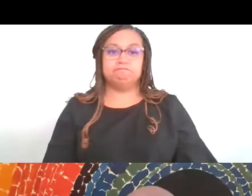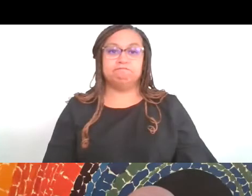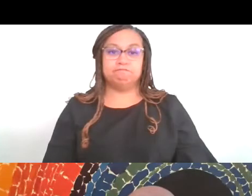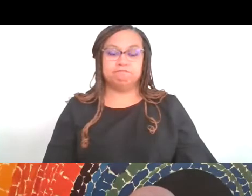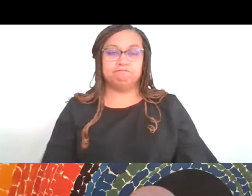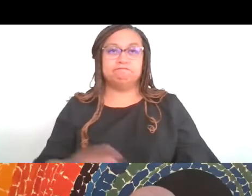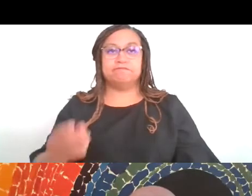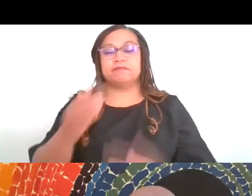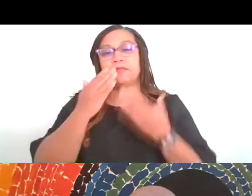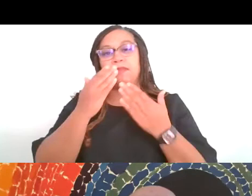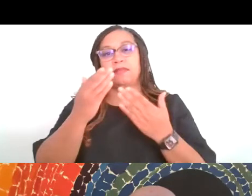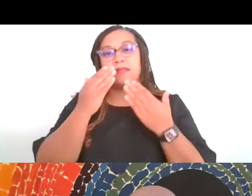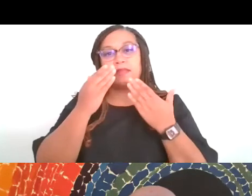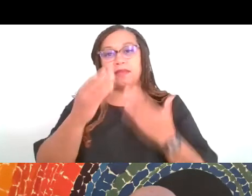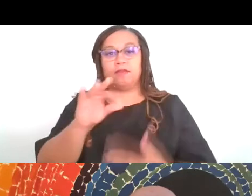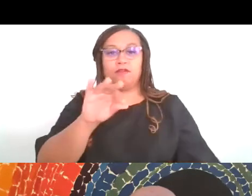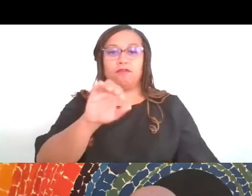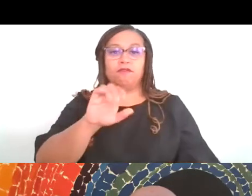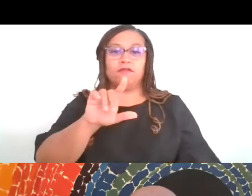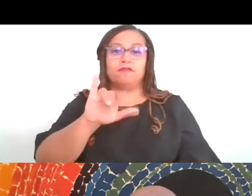Thank you, Felicia.